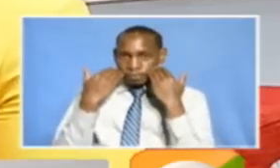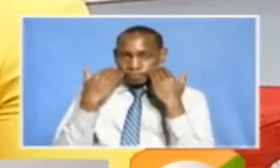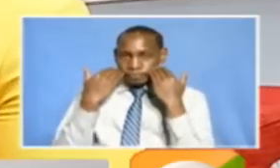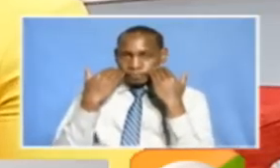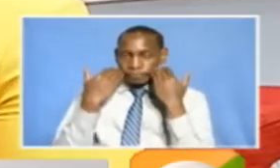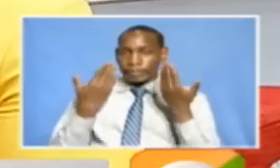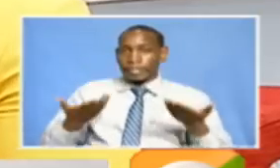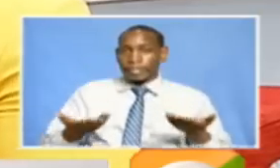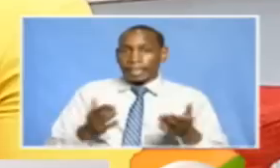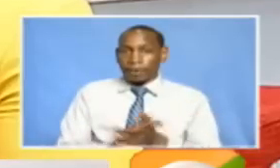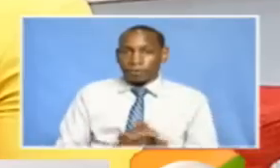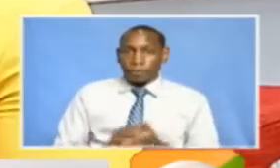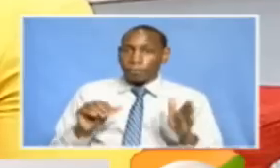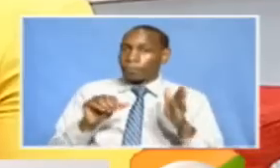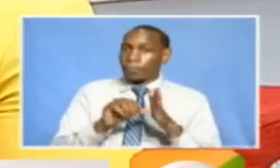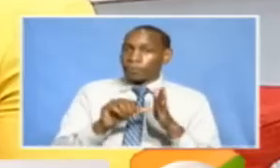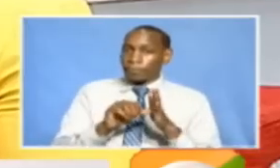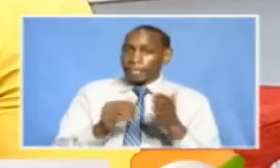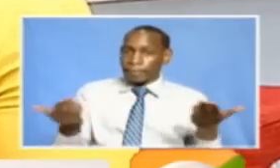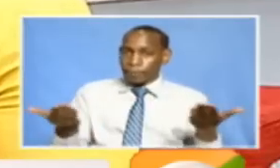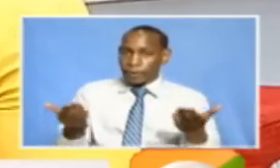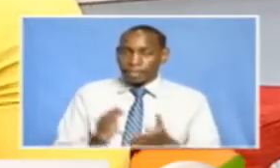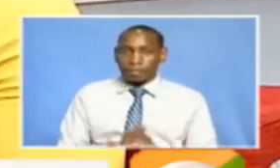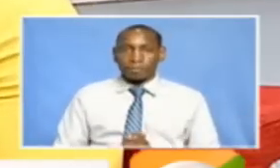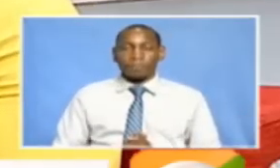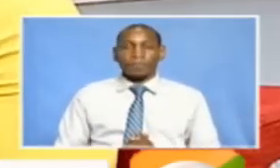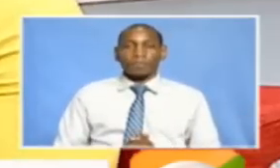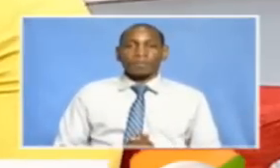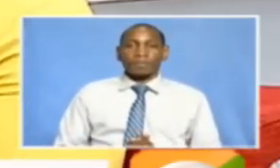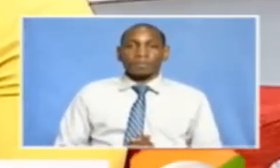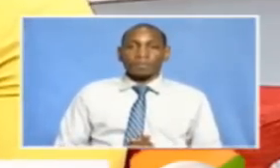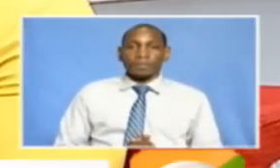Now, the problem lies in the fact that in how our